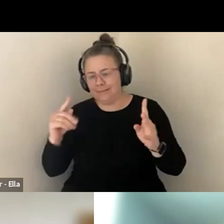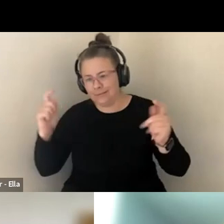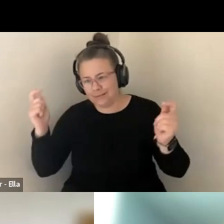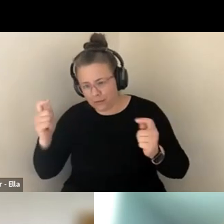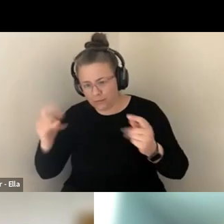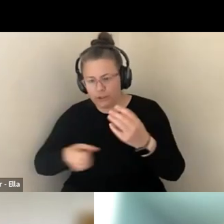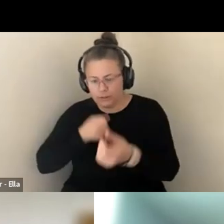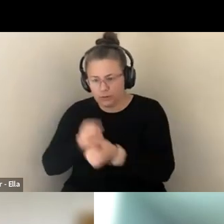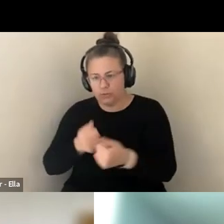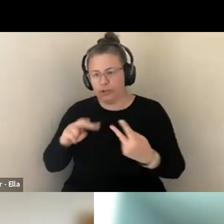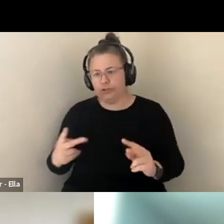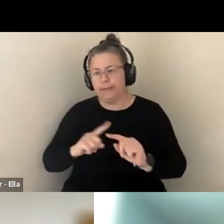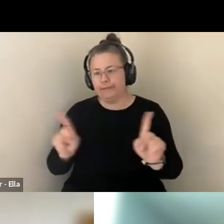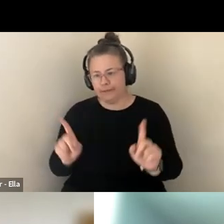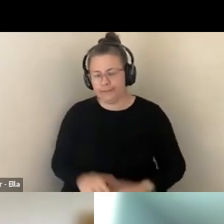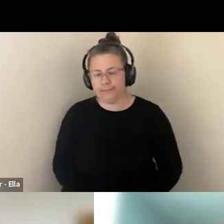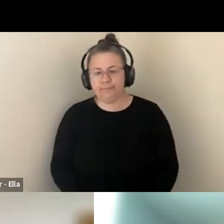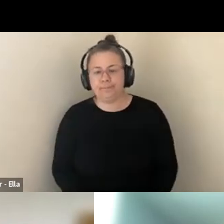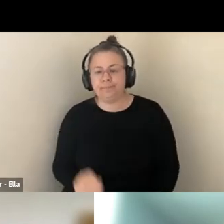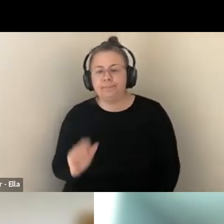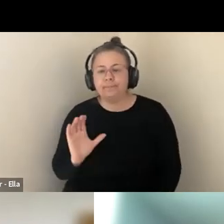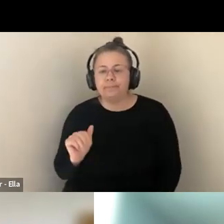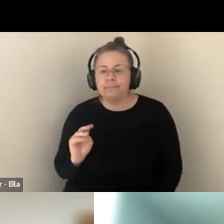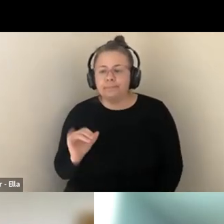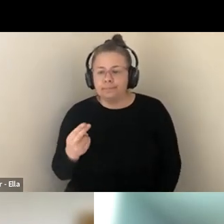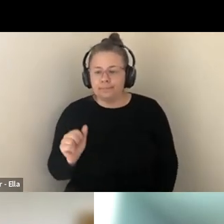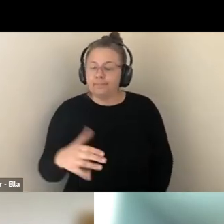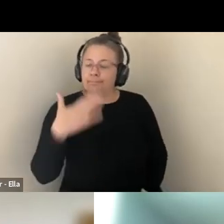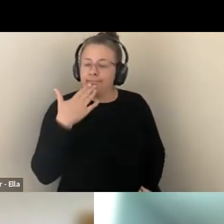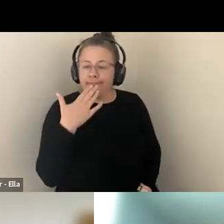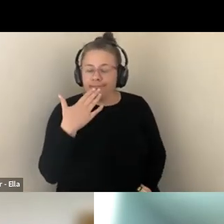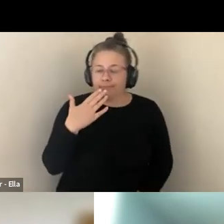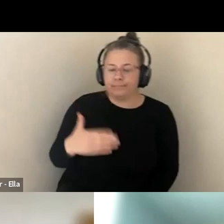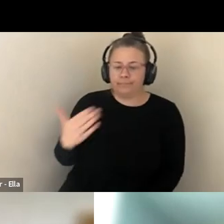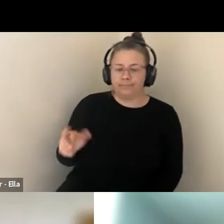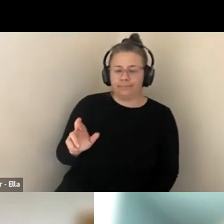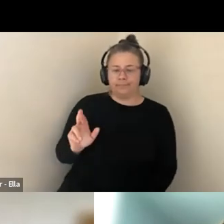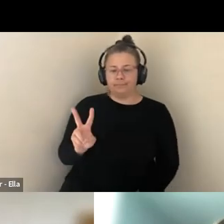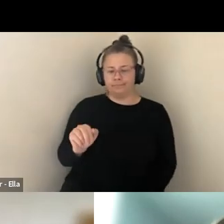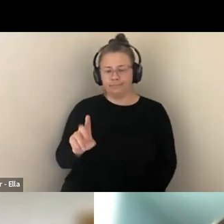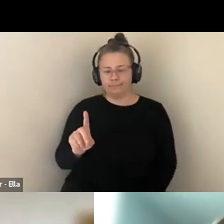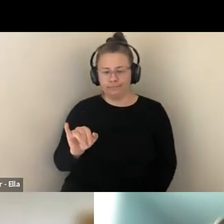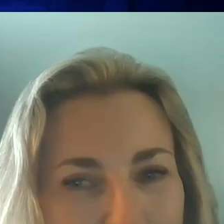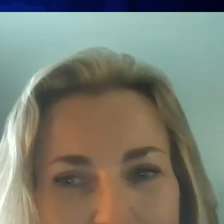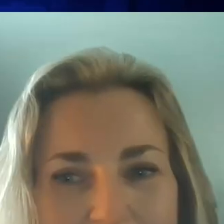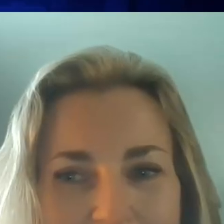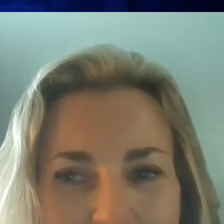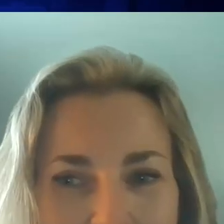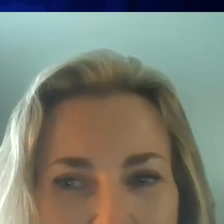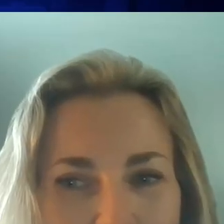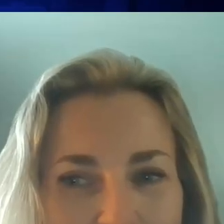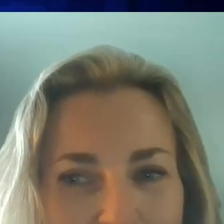Thank you. And we can welcome our next panelist, Vardit Ravitsky. Thank you. I would